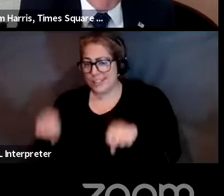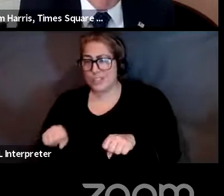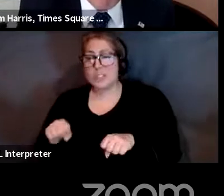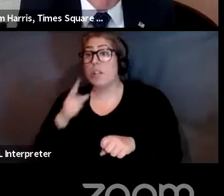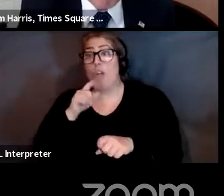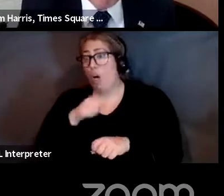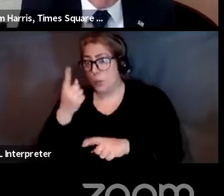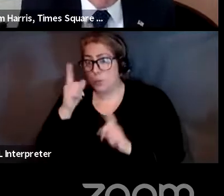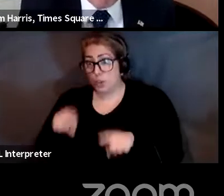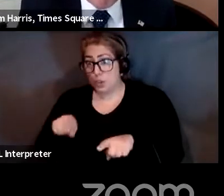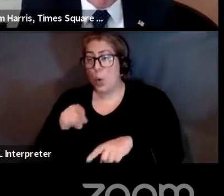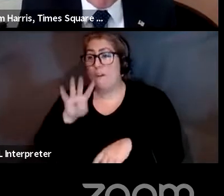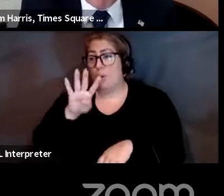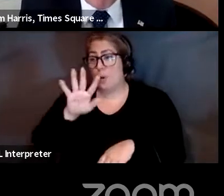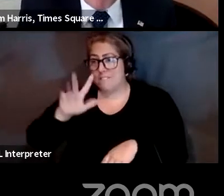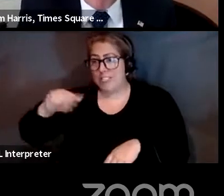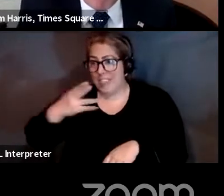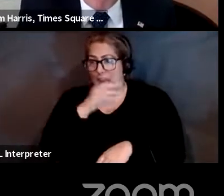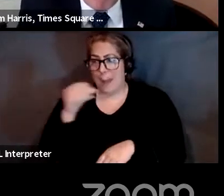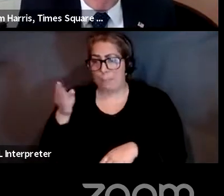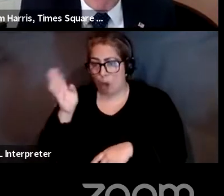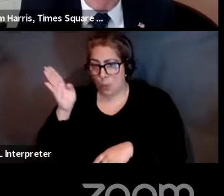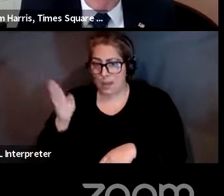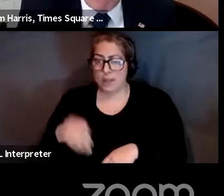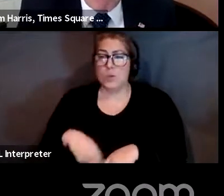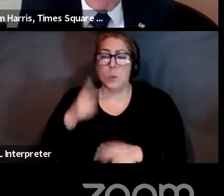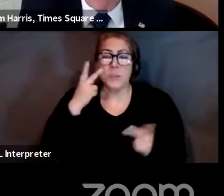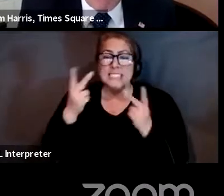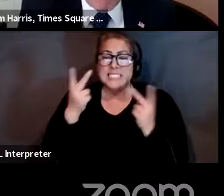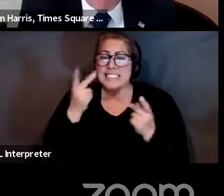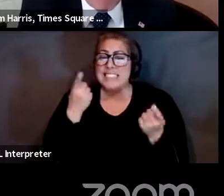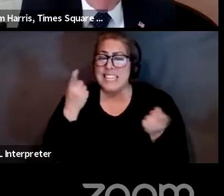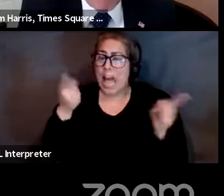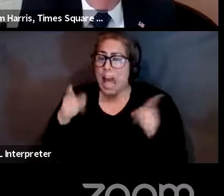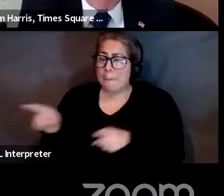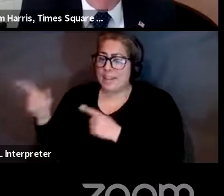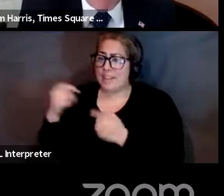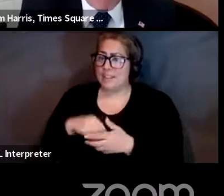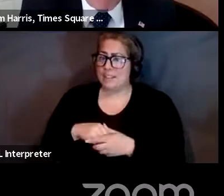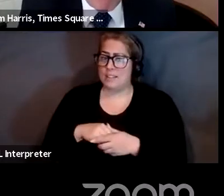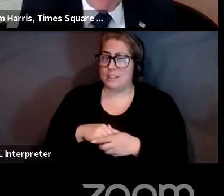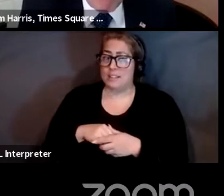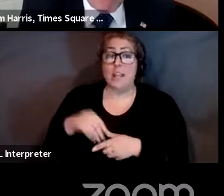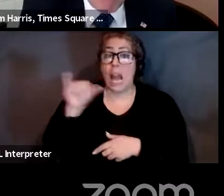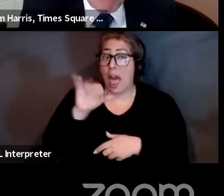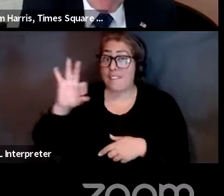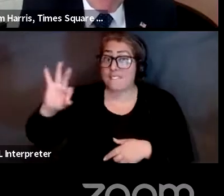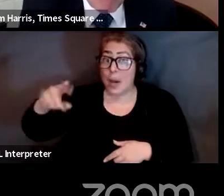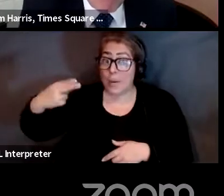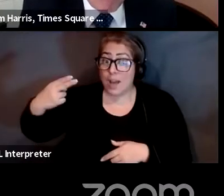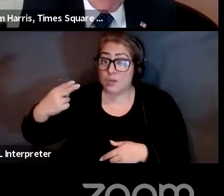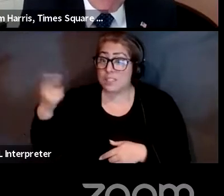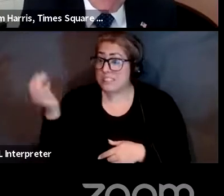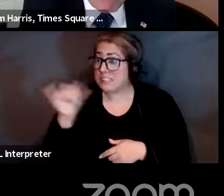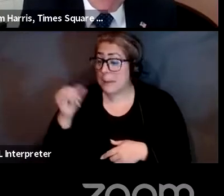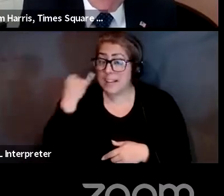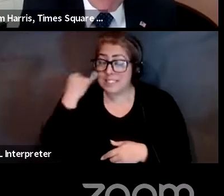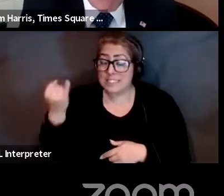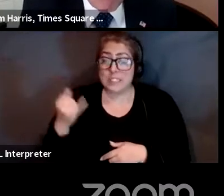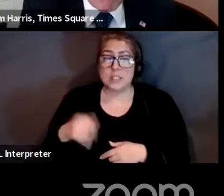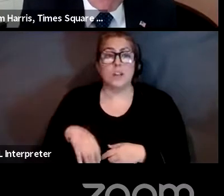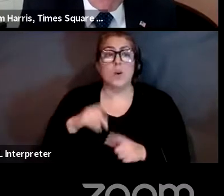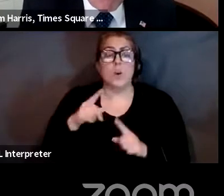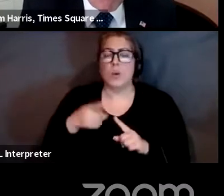Broadway. You can see it in action, you know, when, just like in Fountain House, when you, you know, sort